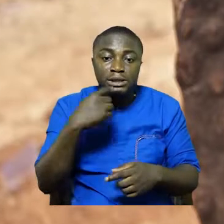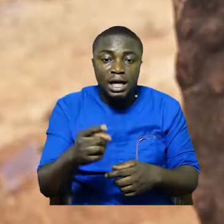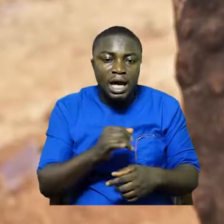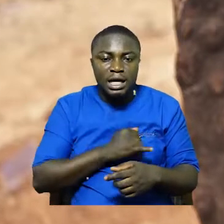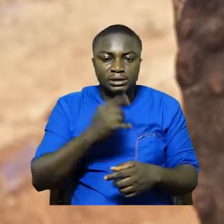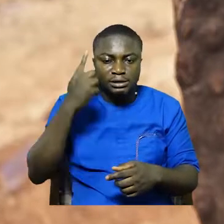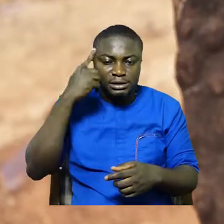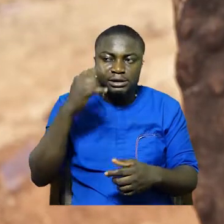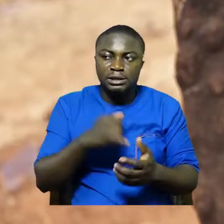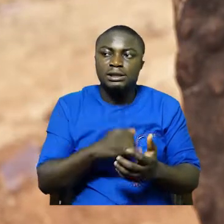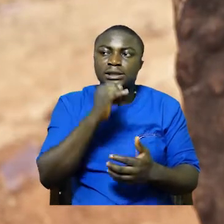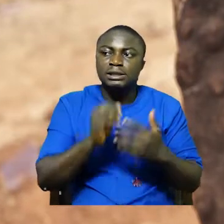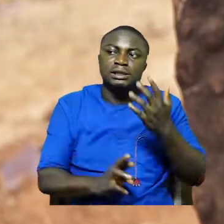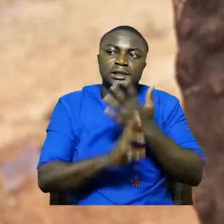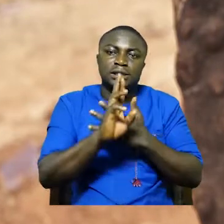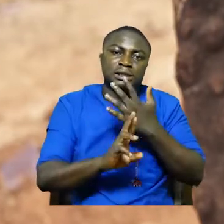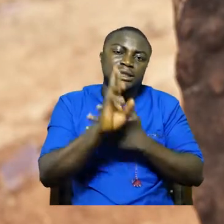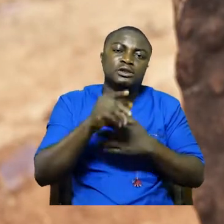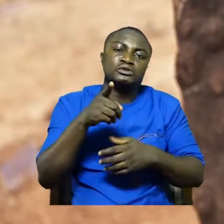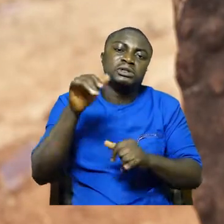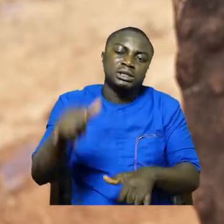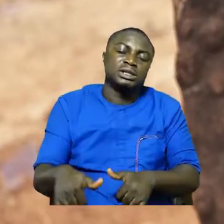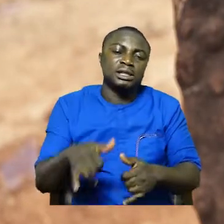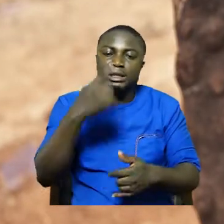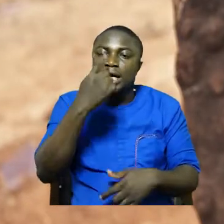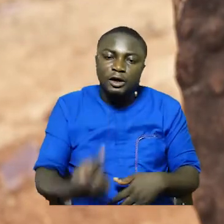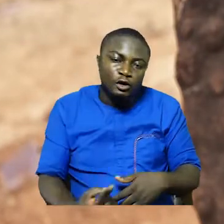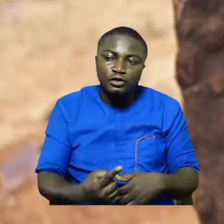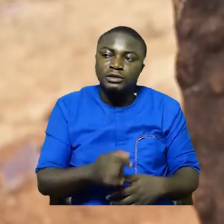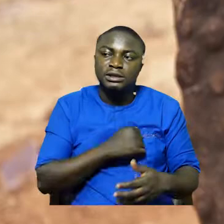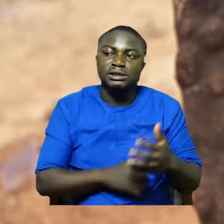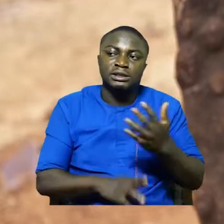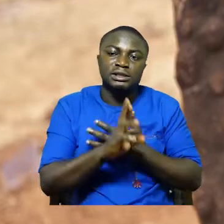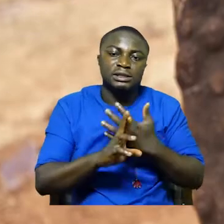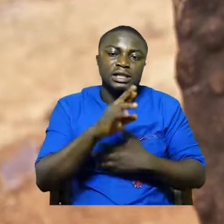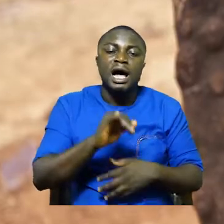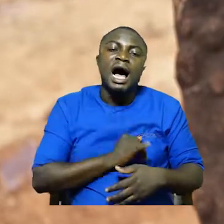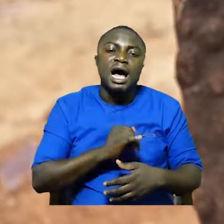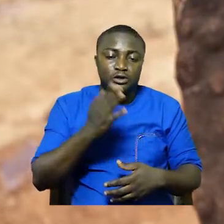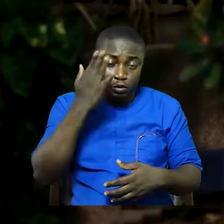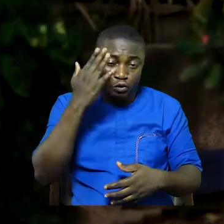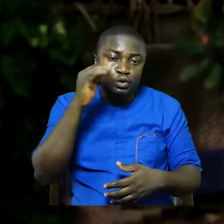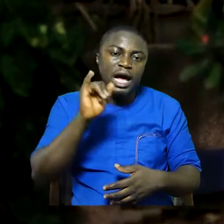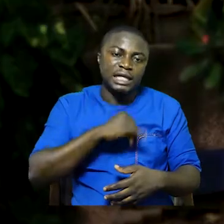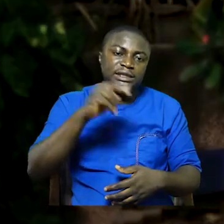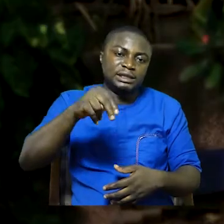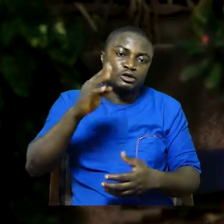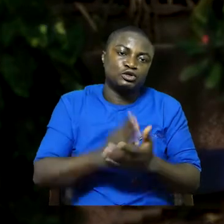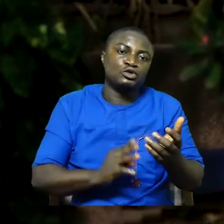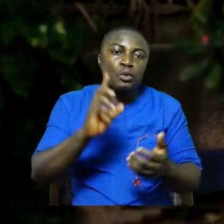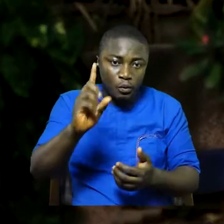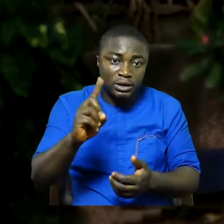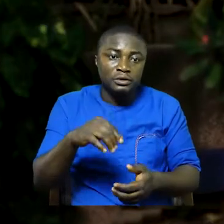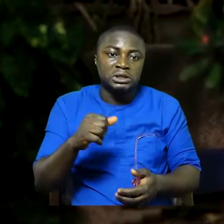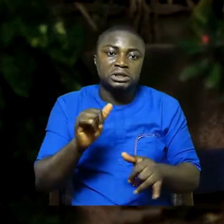you've said, for me, I feel it's very risky you staying alone. Don't you think it is risky? I actually need